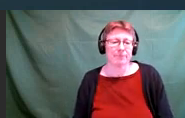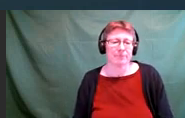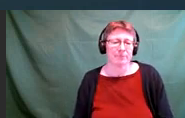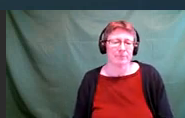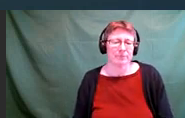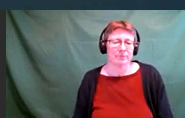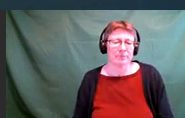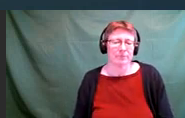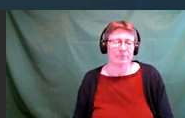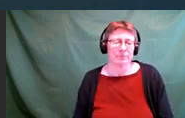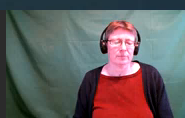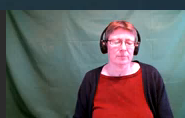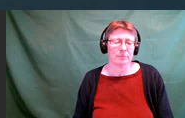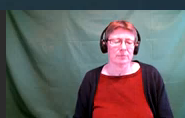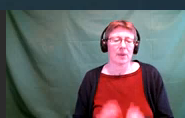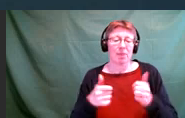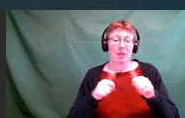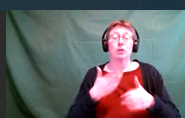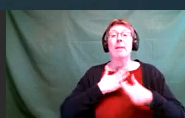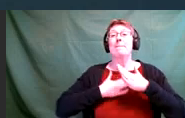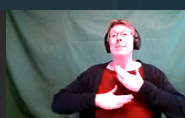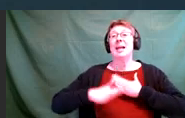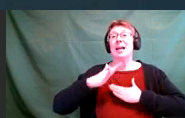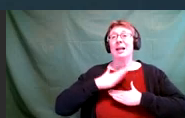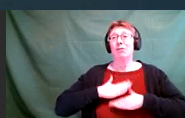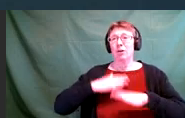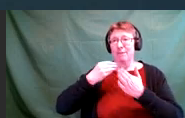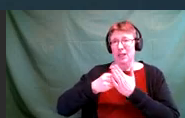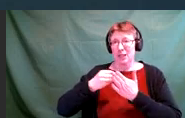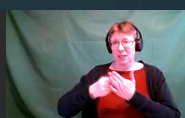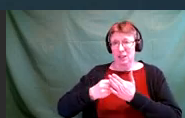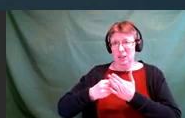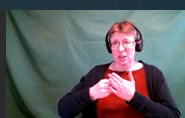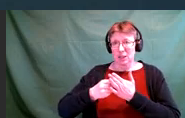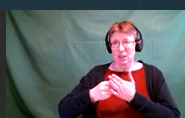It then talks about behavioral finance.